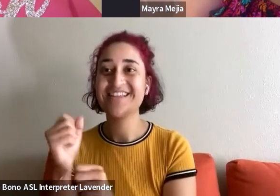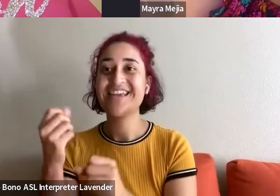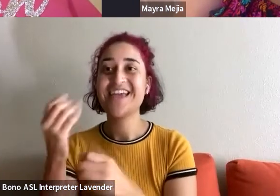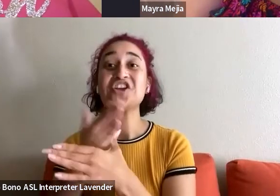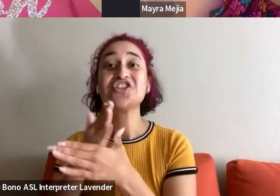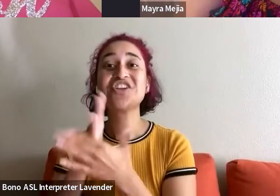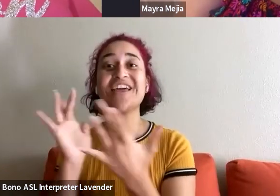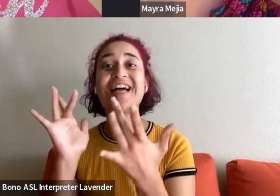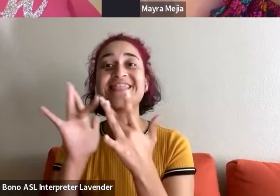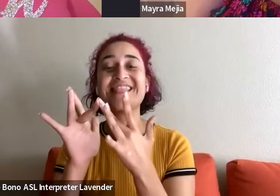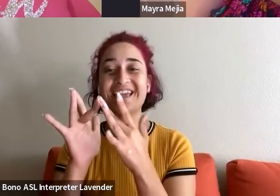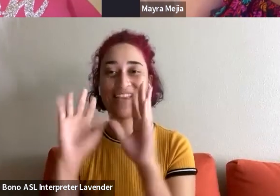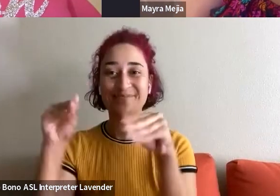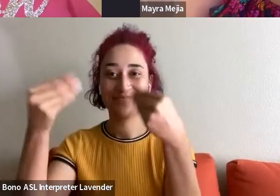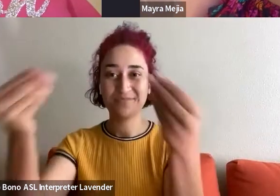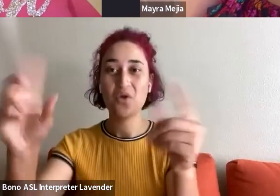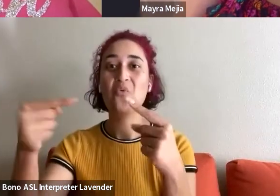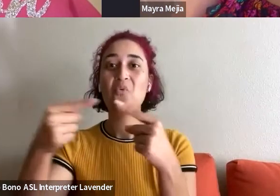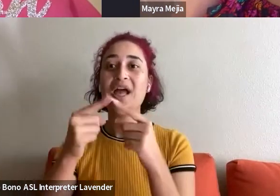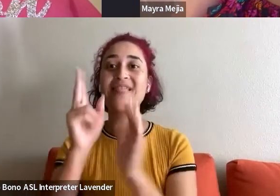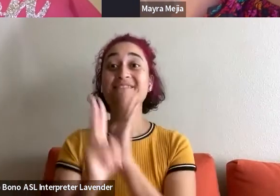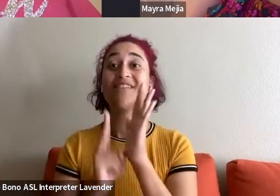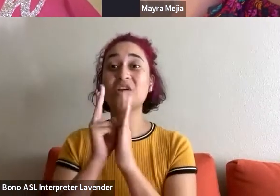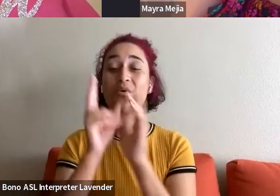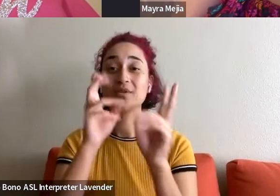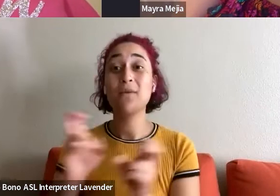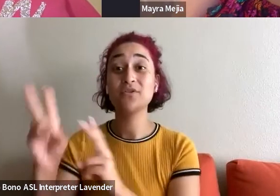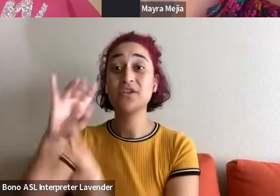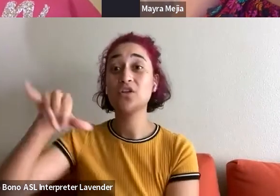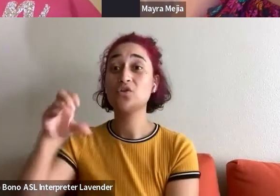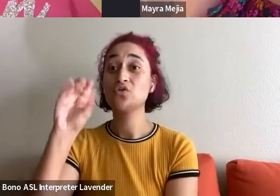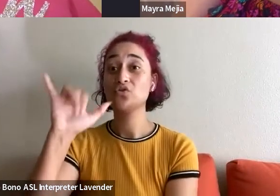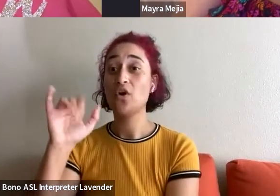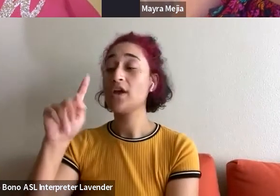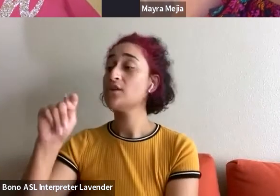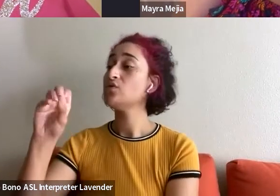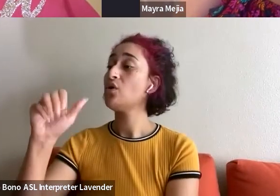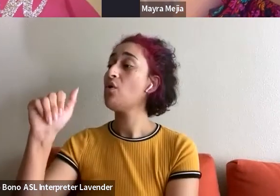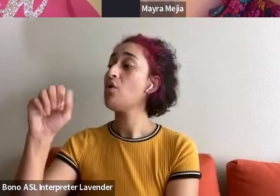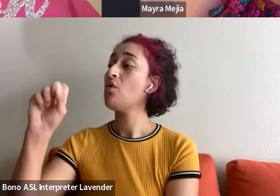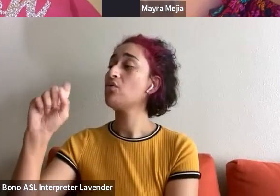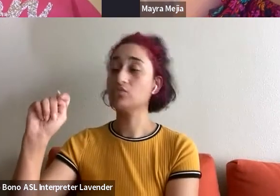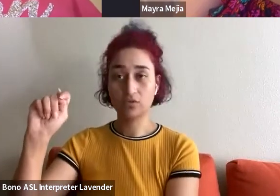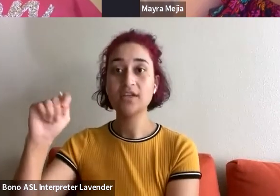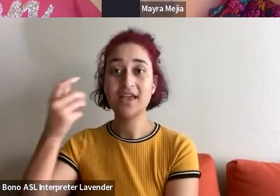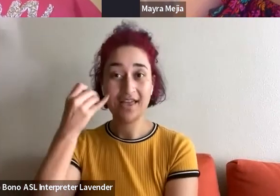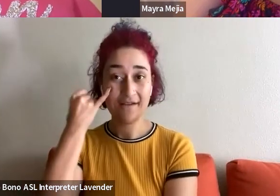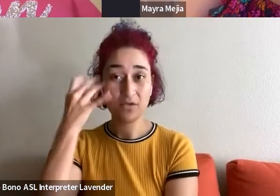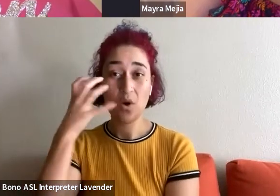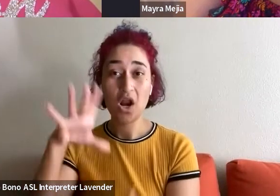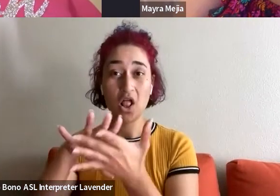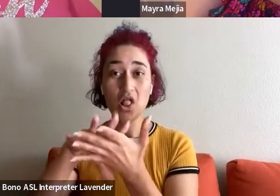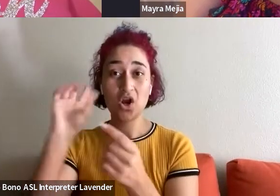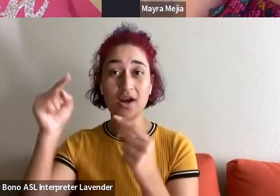link when this video is posted to Joy Toast if you want to learn more about the Kickstarter. I don't have the link with